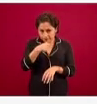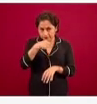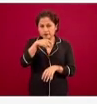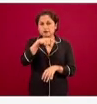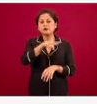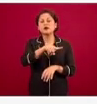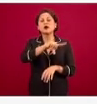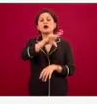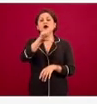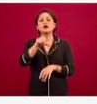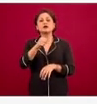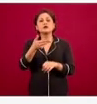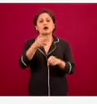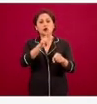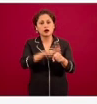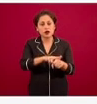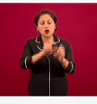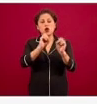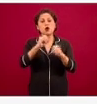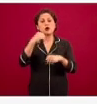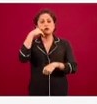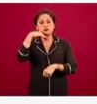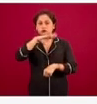So here,